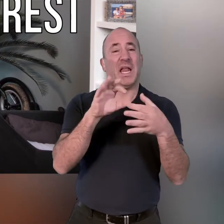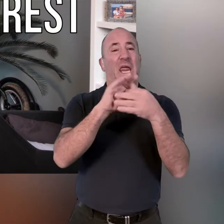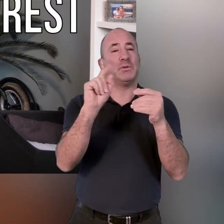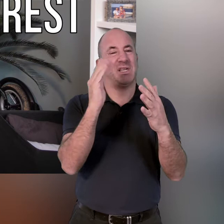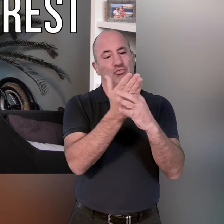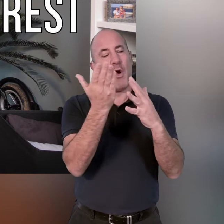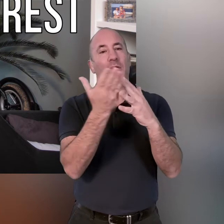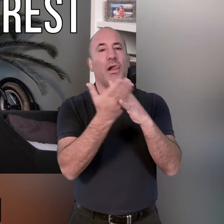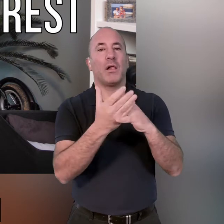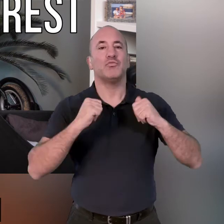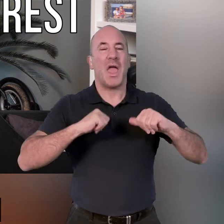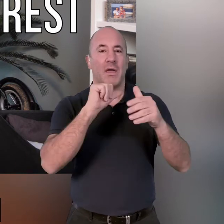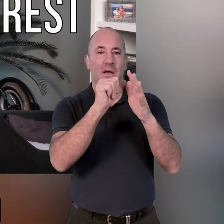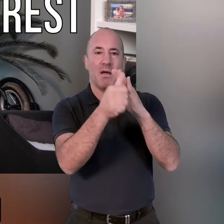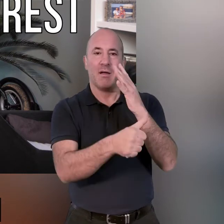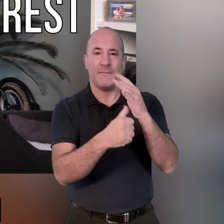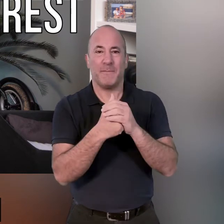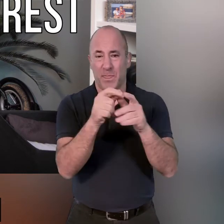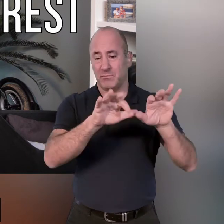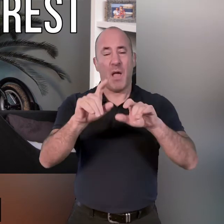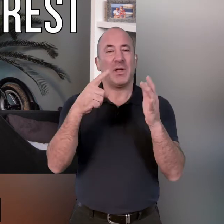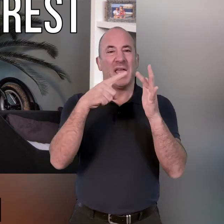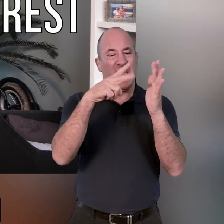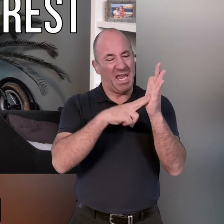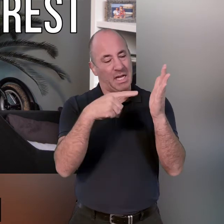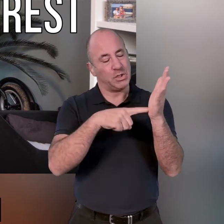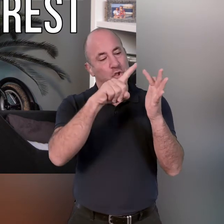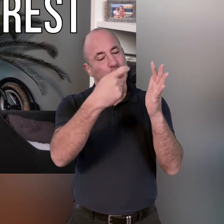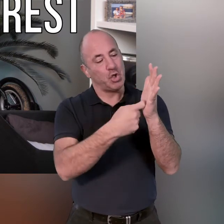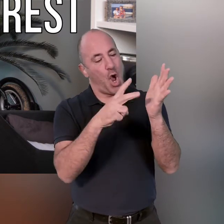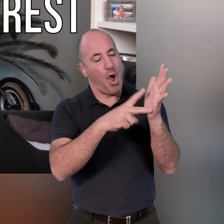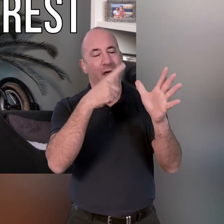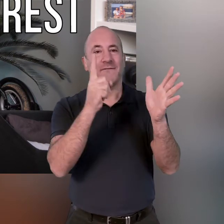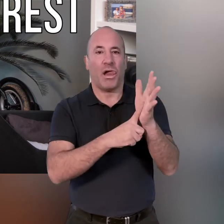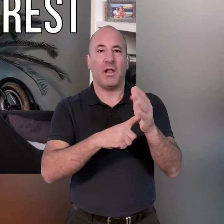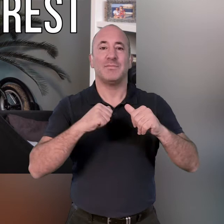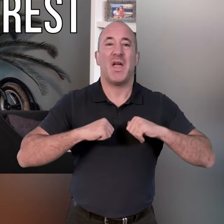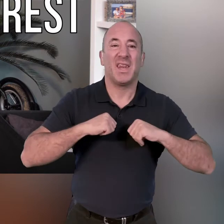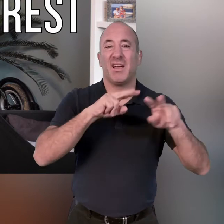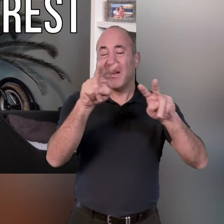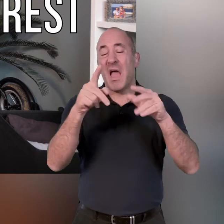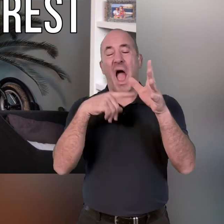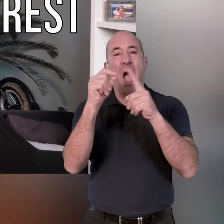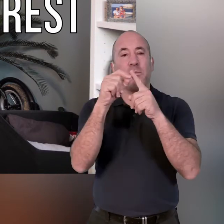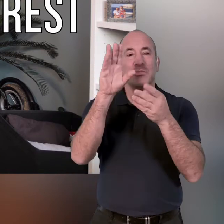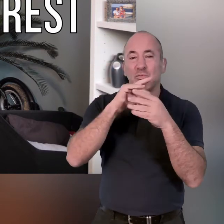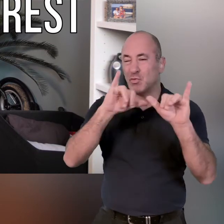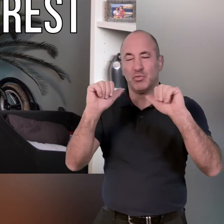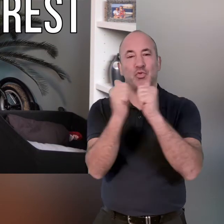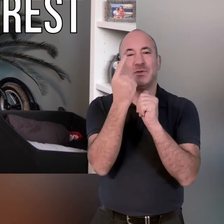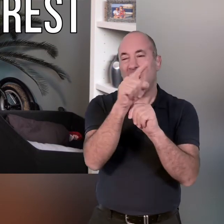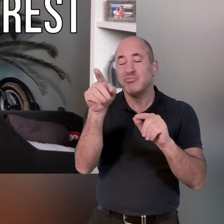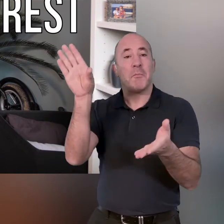with interval training. So just type in interval trainer into an app store and you'll find one. Have a test it out, see which one works for you.